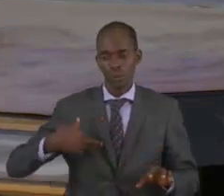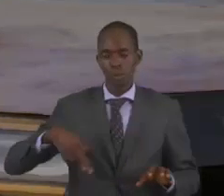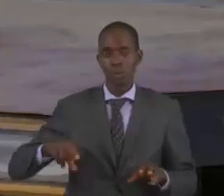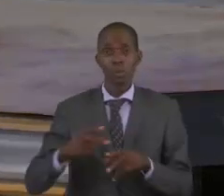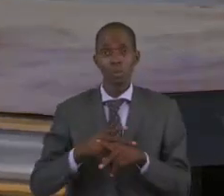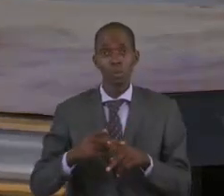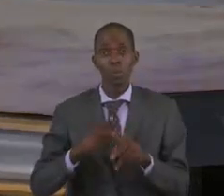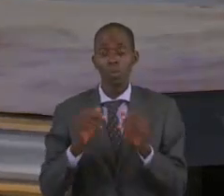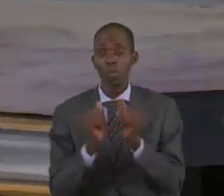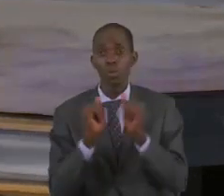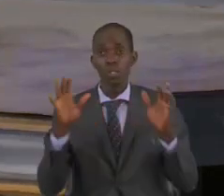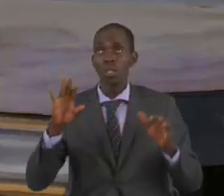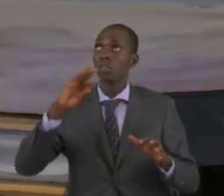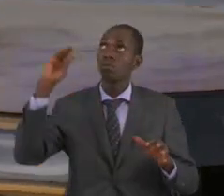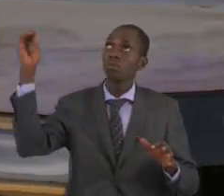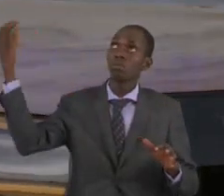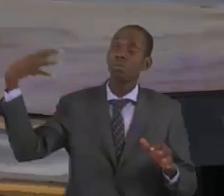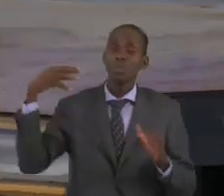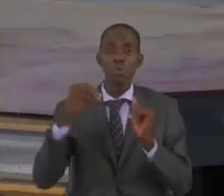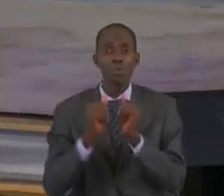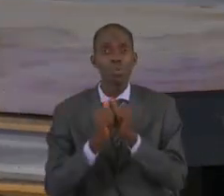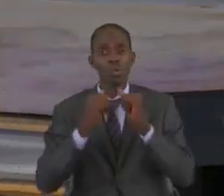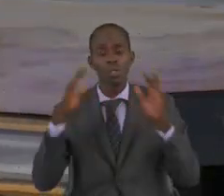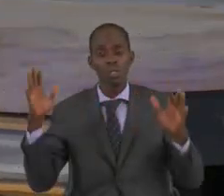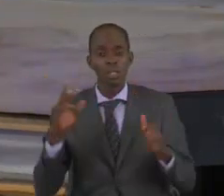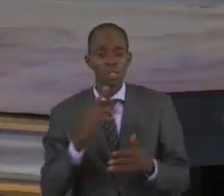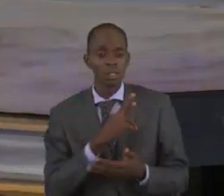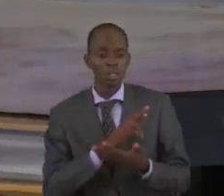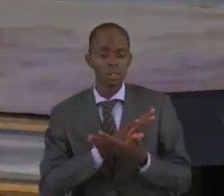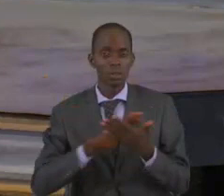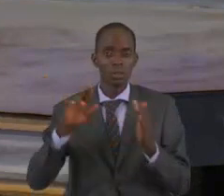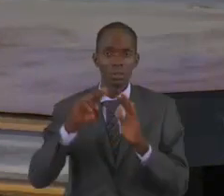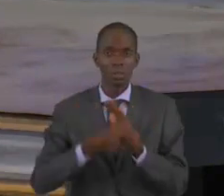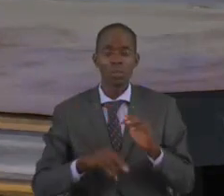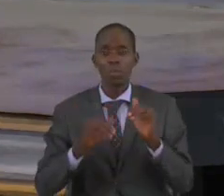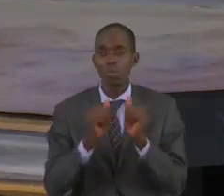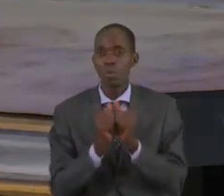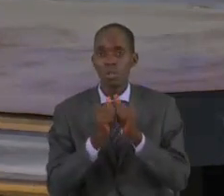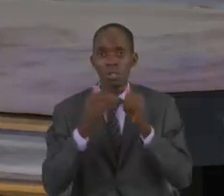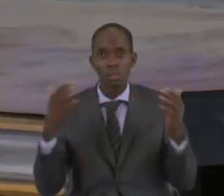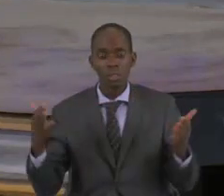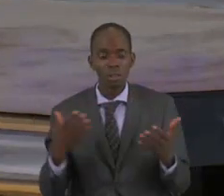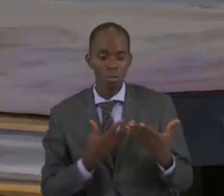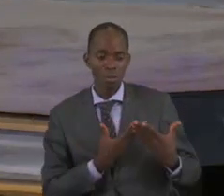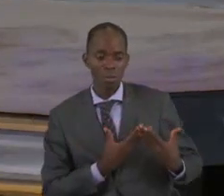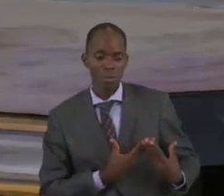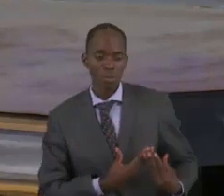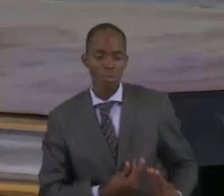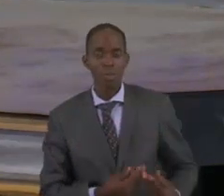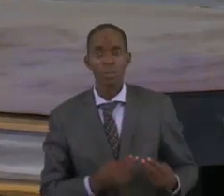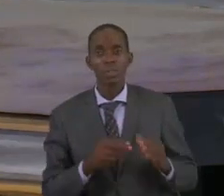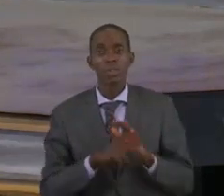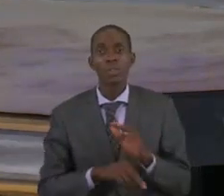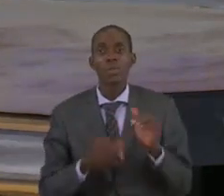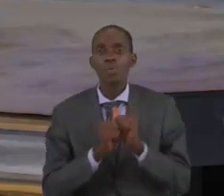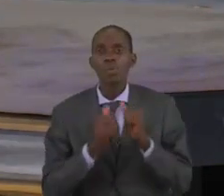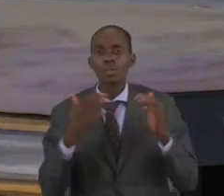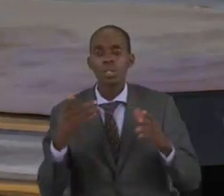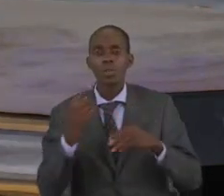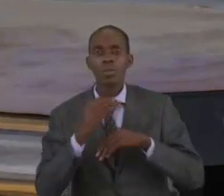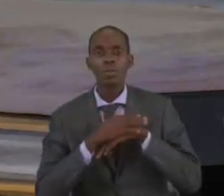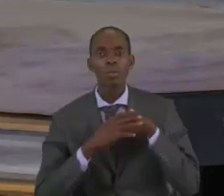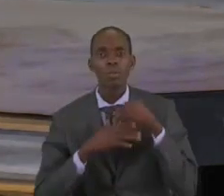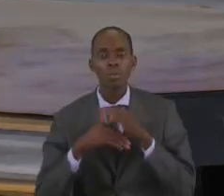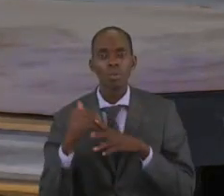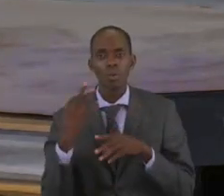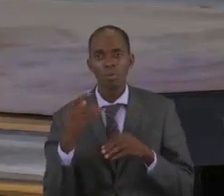without grace, without righteousness, without tenderness, without the comfort of